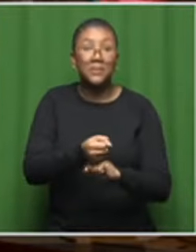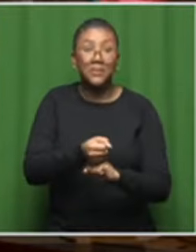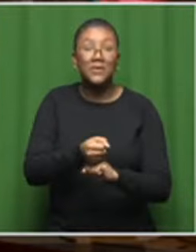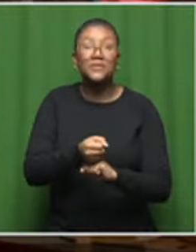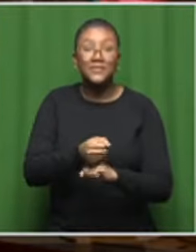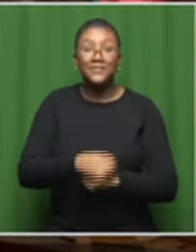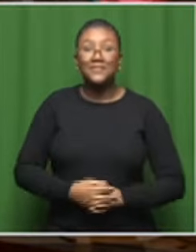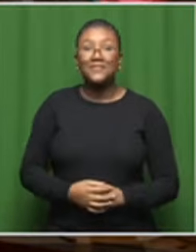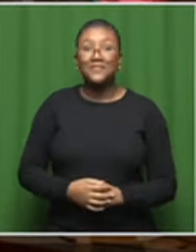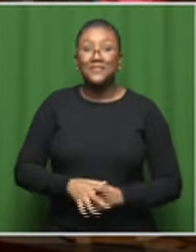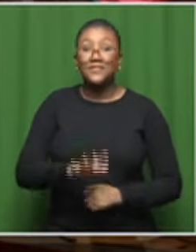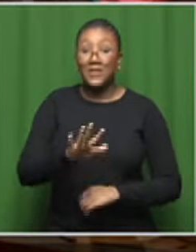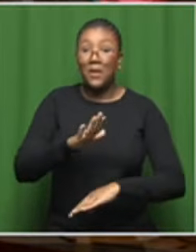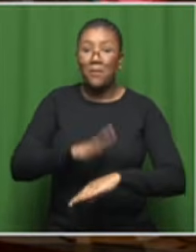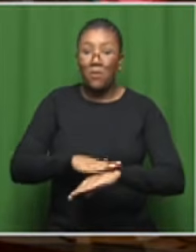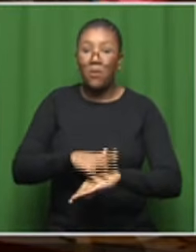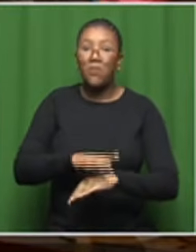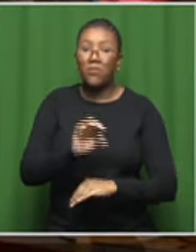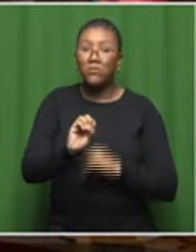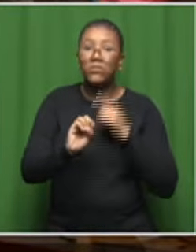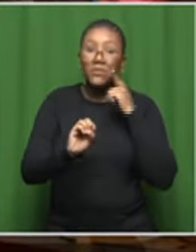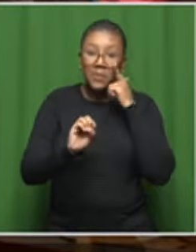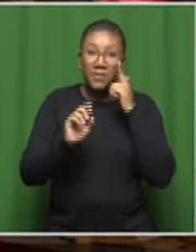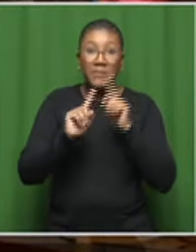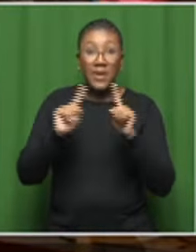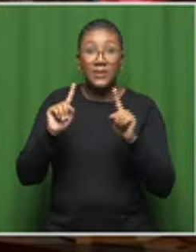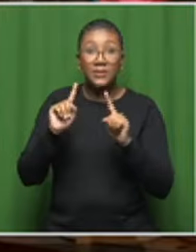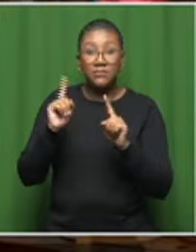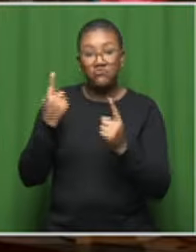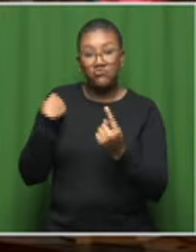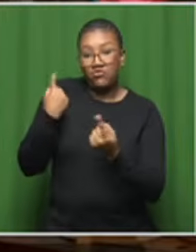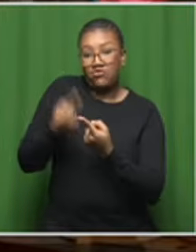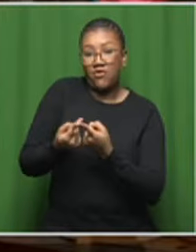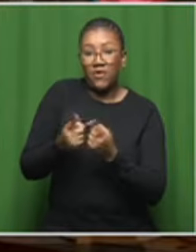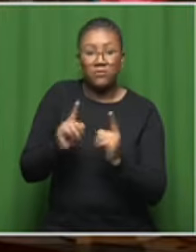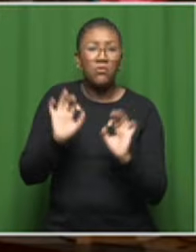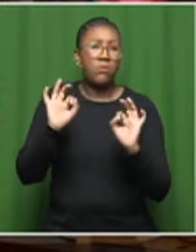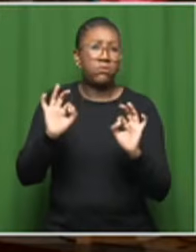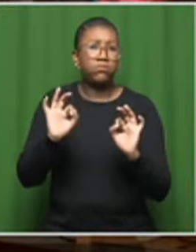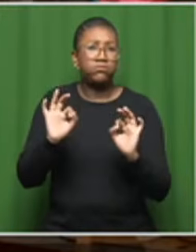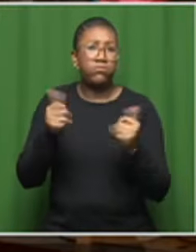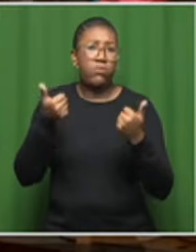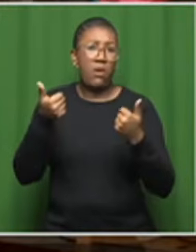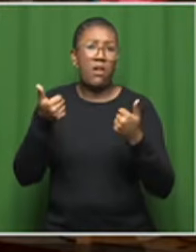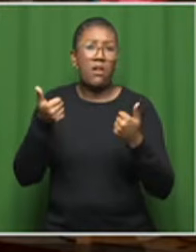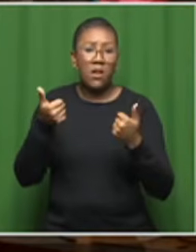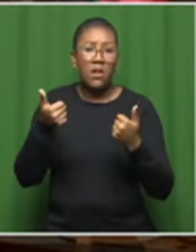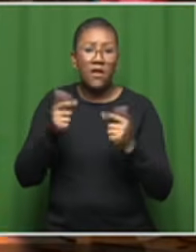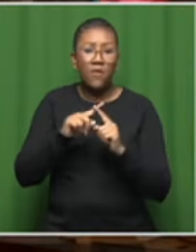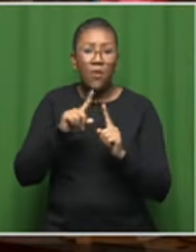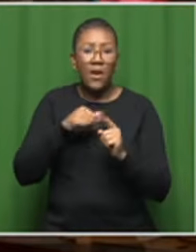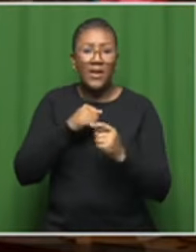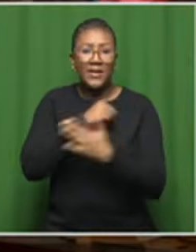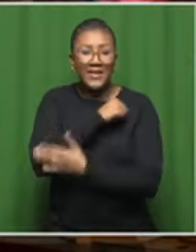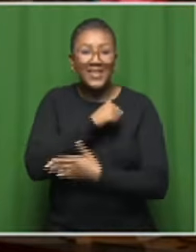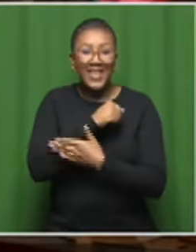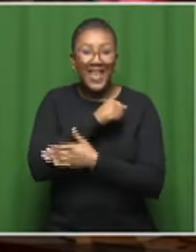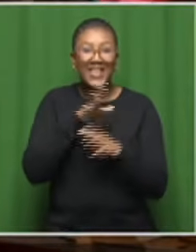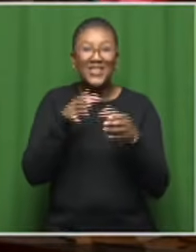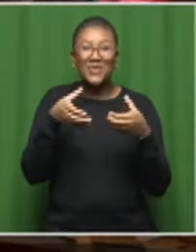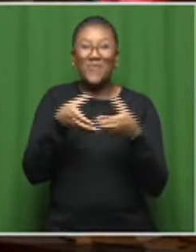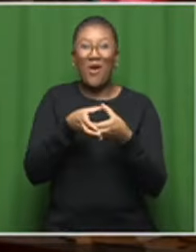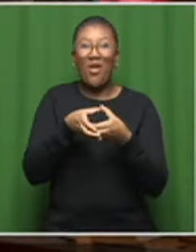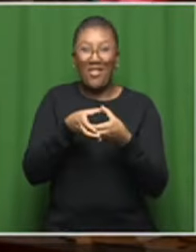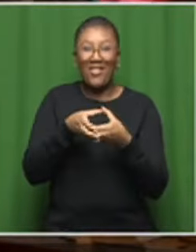could be done, but so far I think we are doing pretty well for a small country in the center